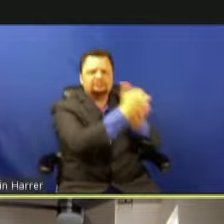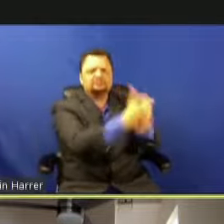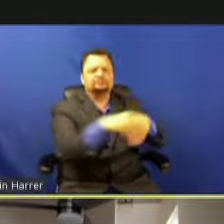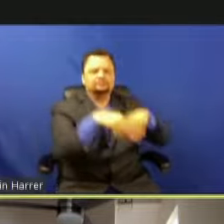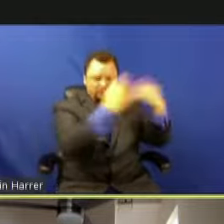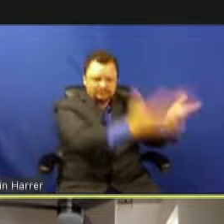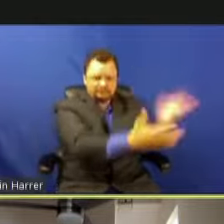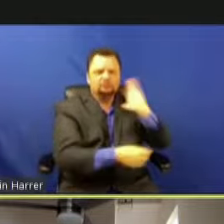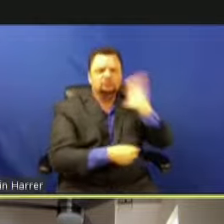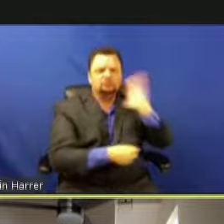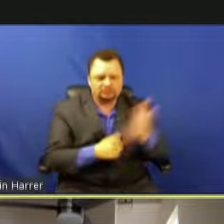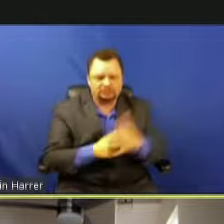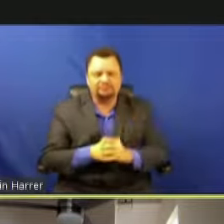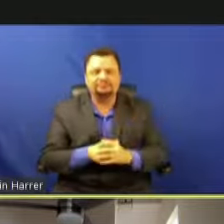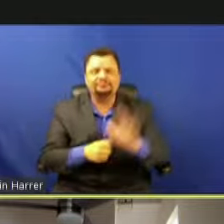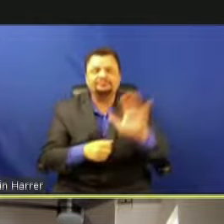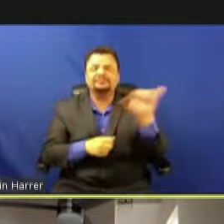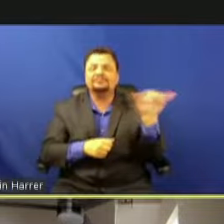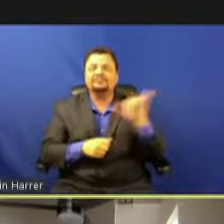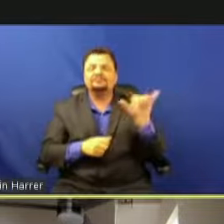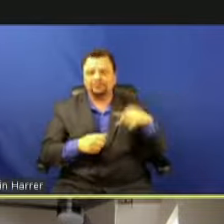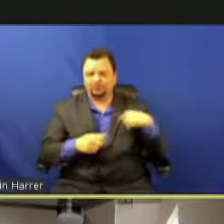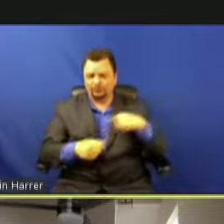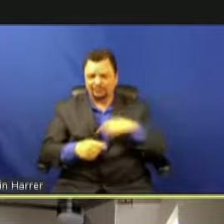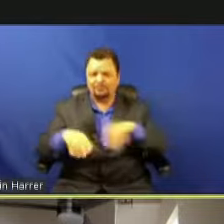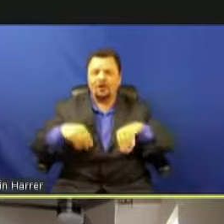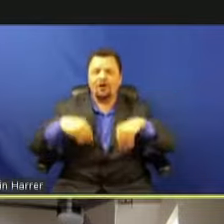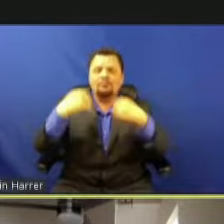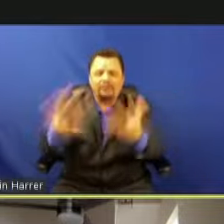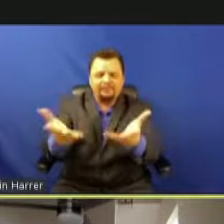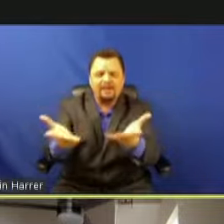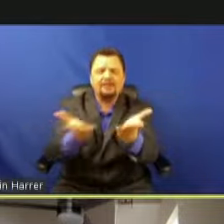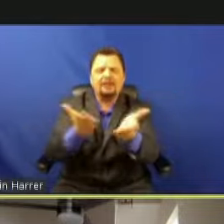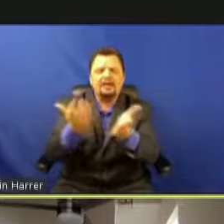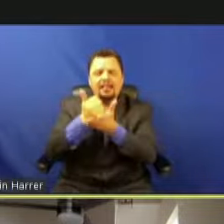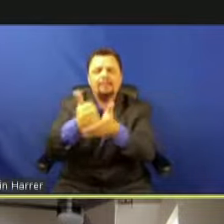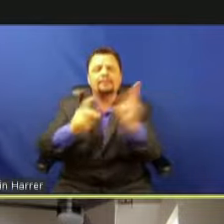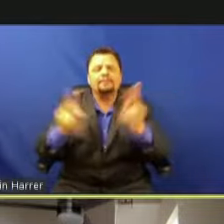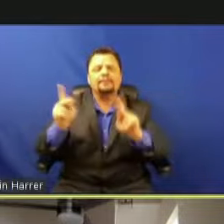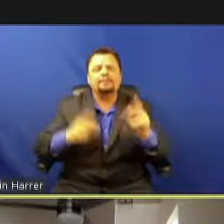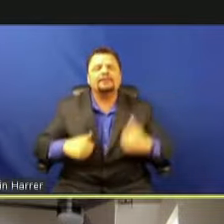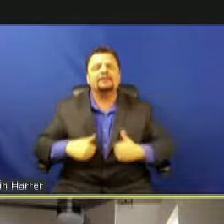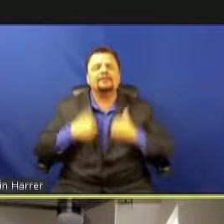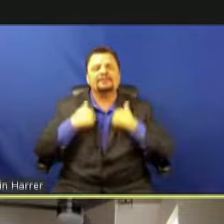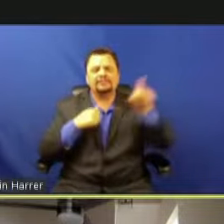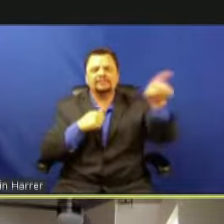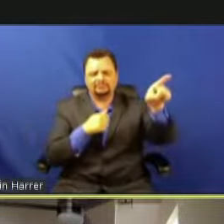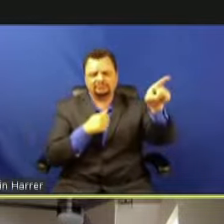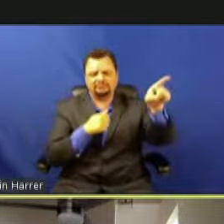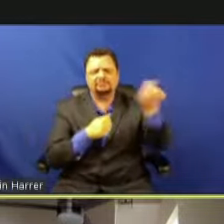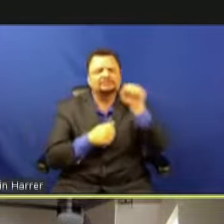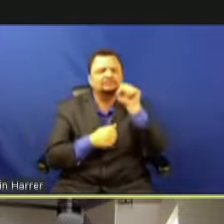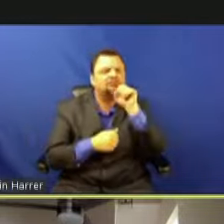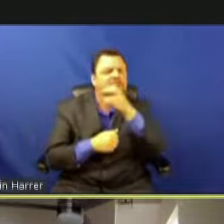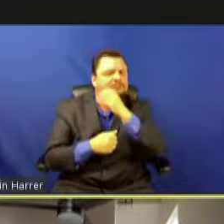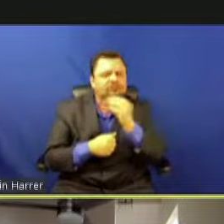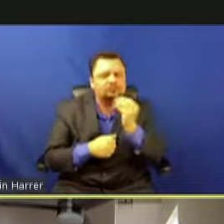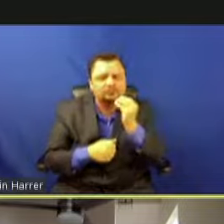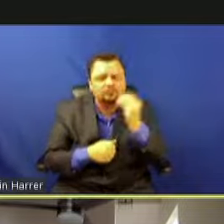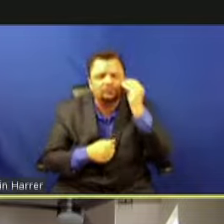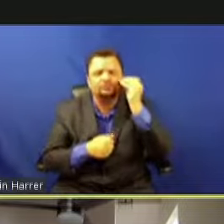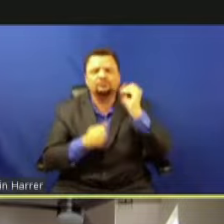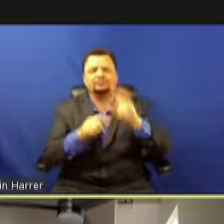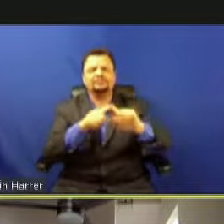care facility residents and staff who need that first or second booster or vaccine dose. So